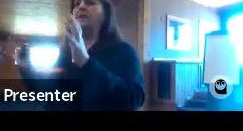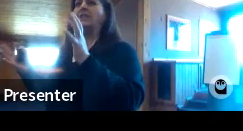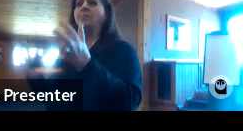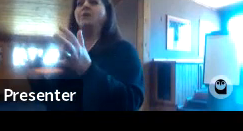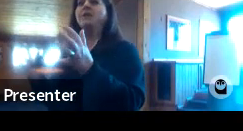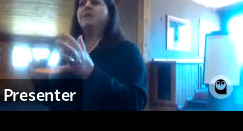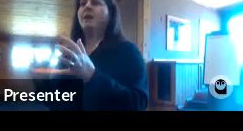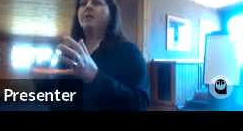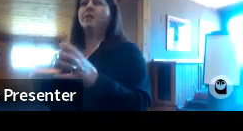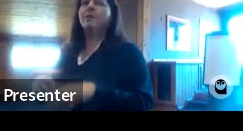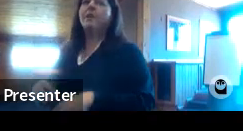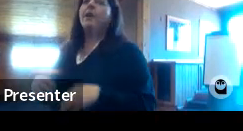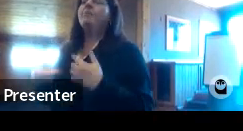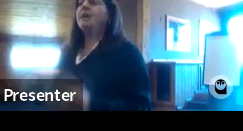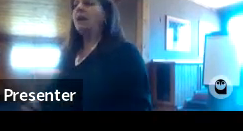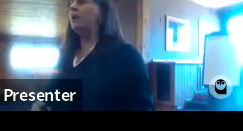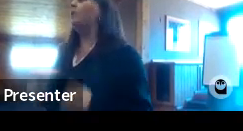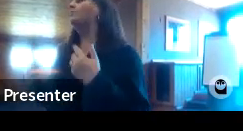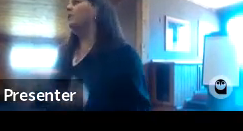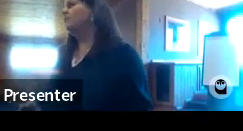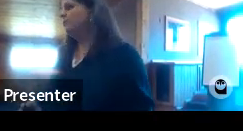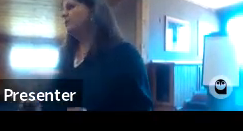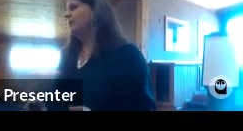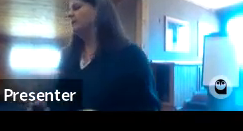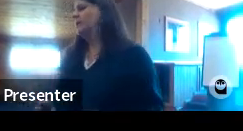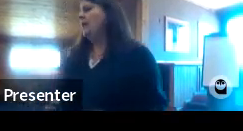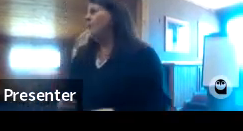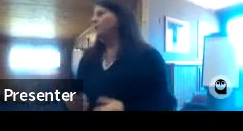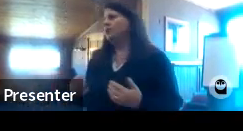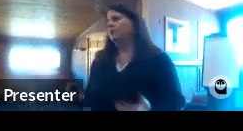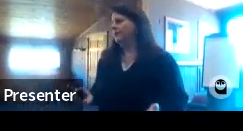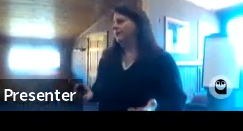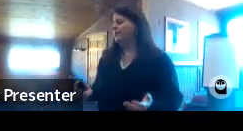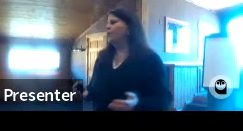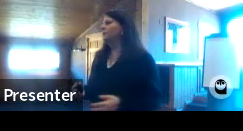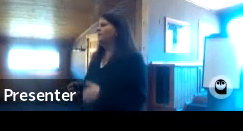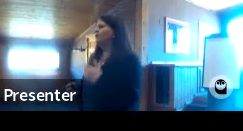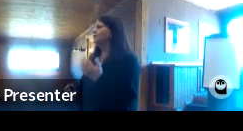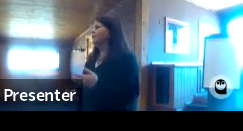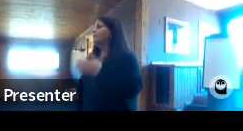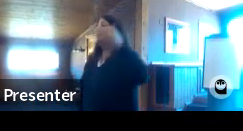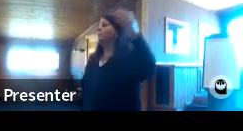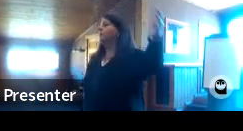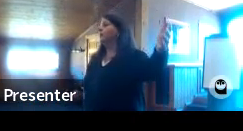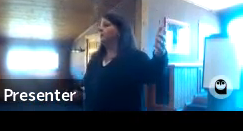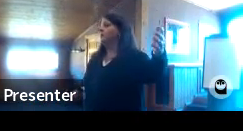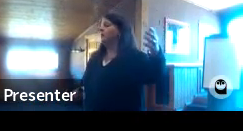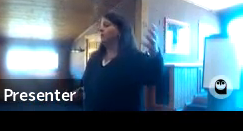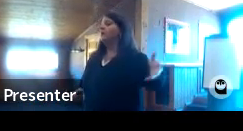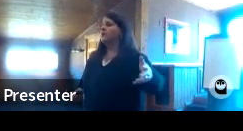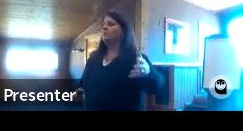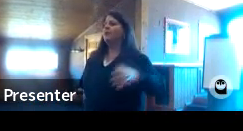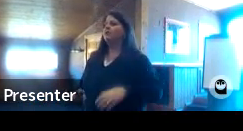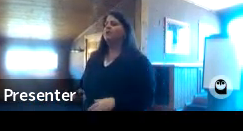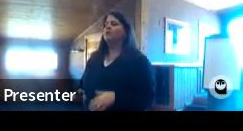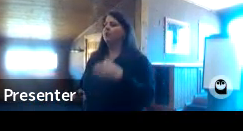my different experience together and be out and work with law enforcement, which was always my first love, probably because of